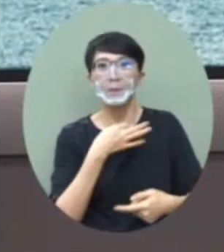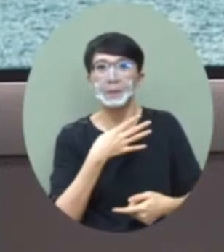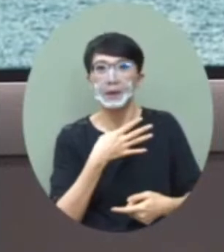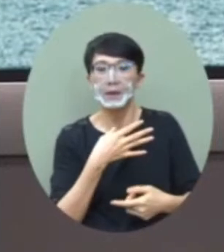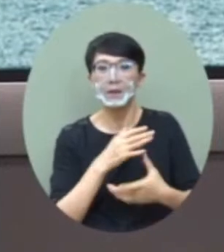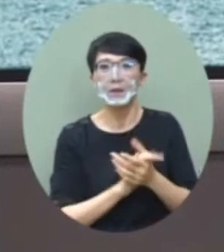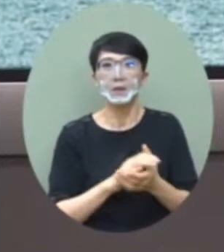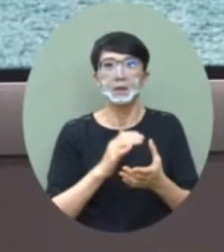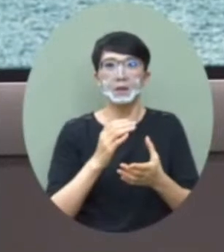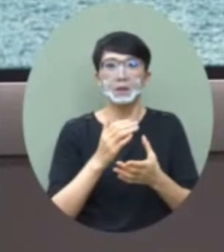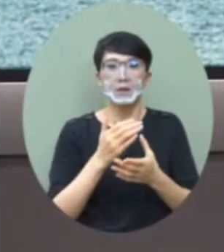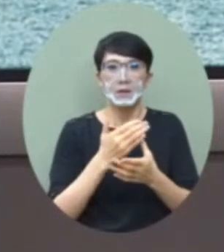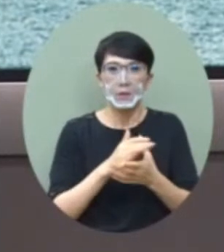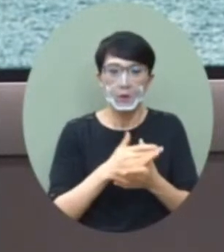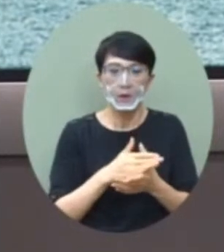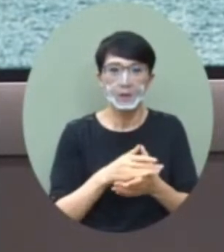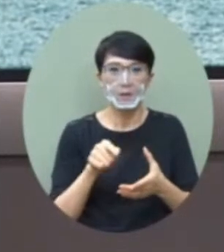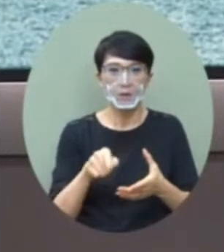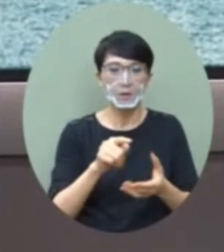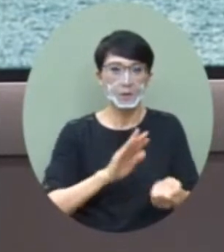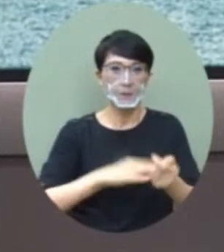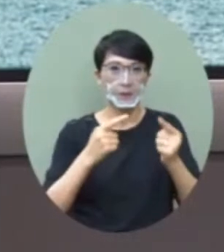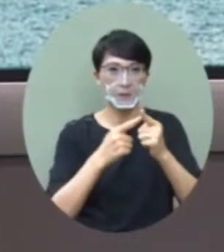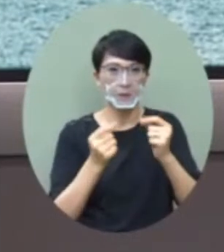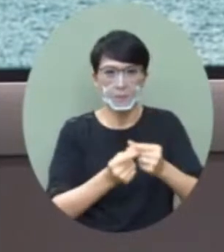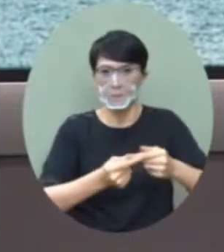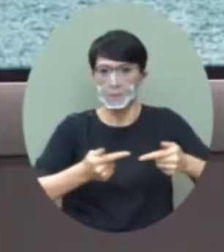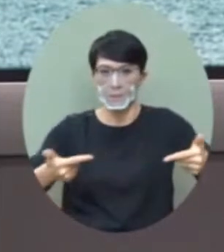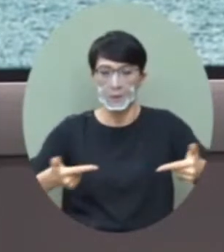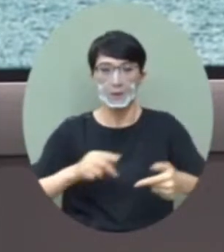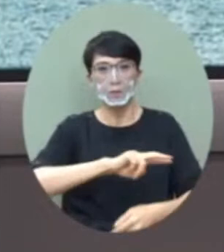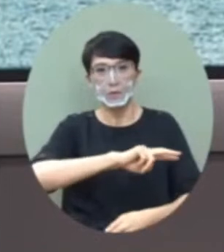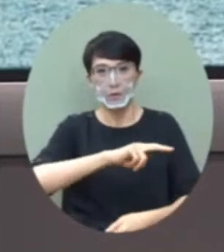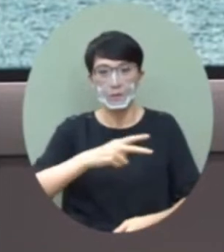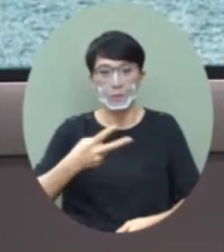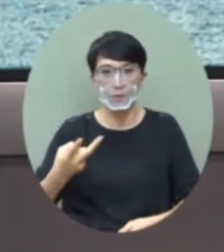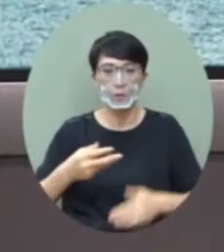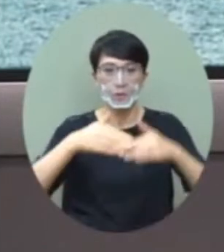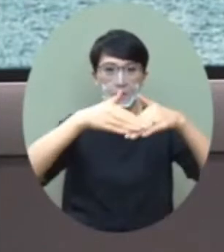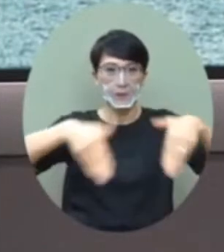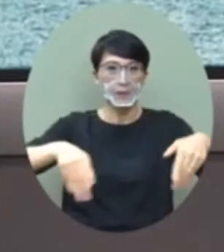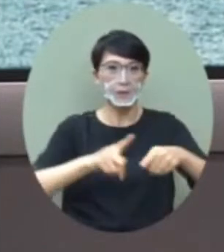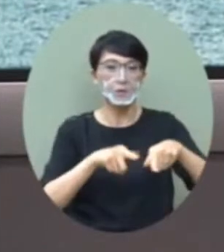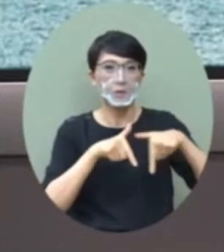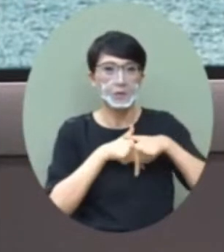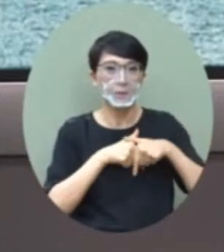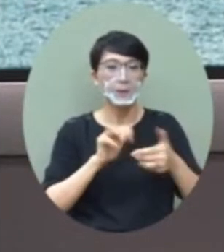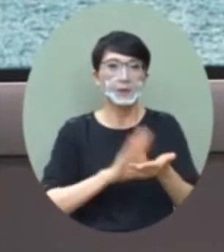purposes, and they were put into different uses.